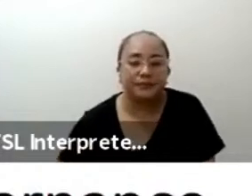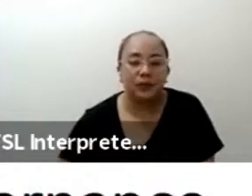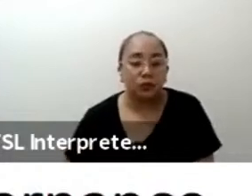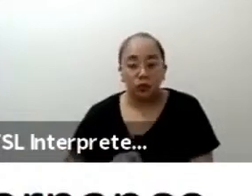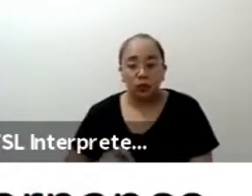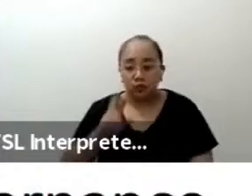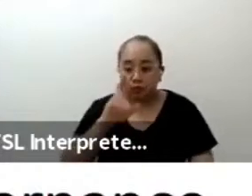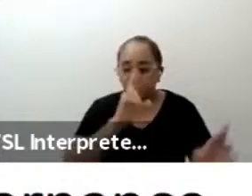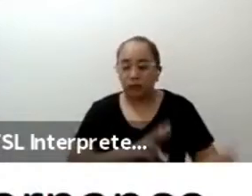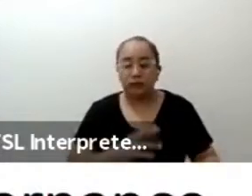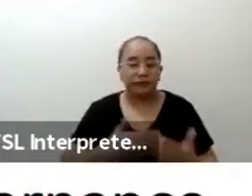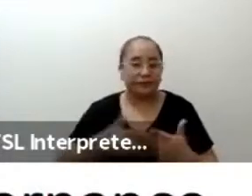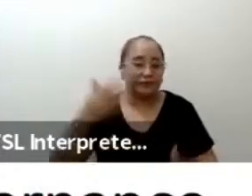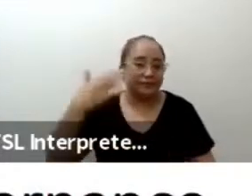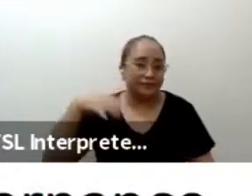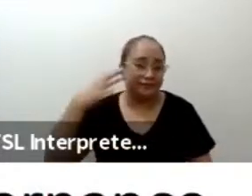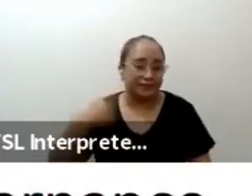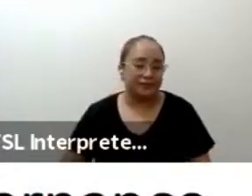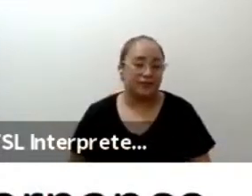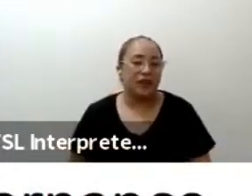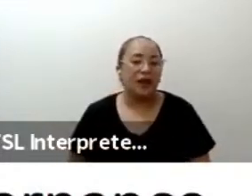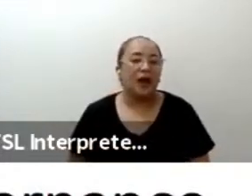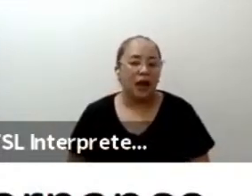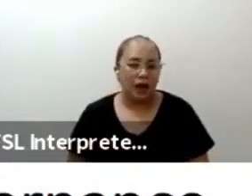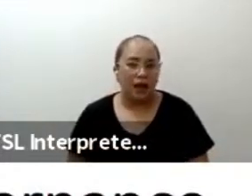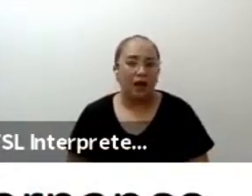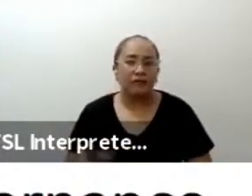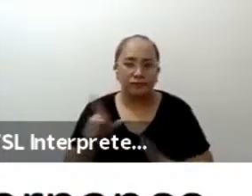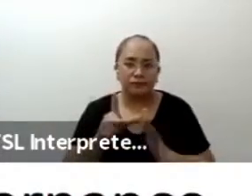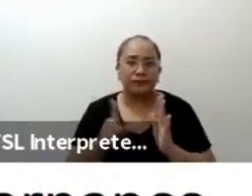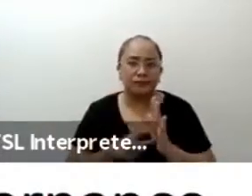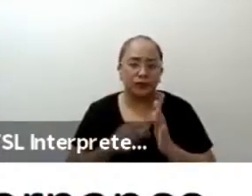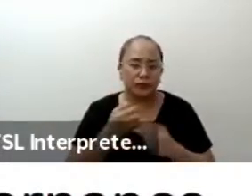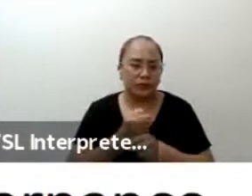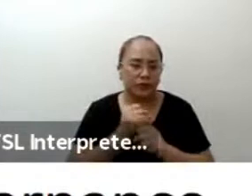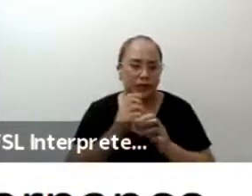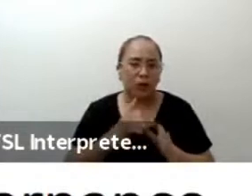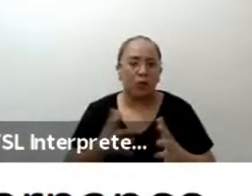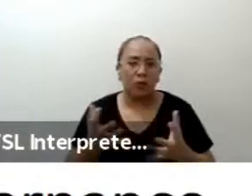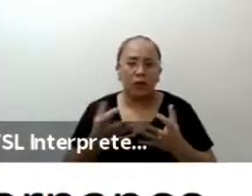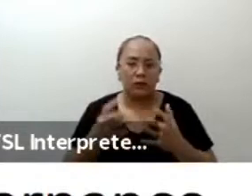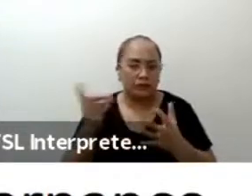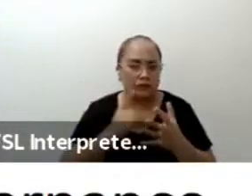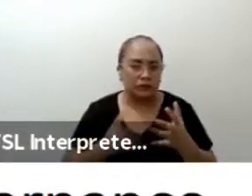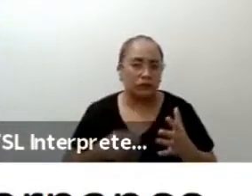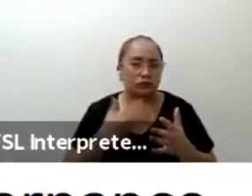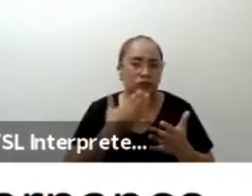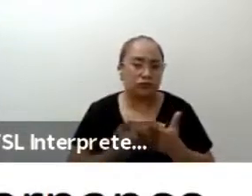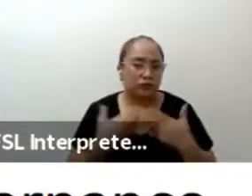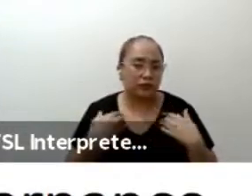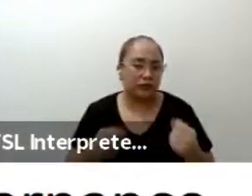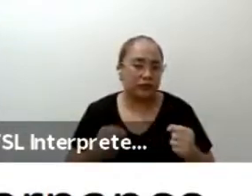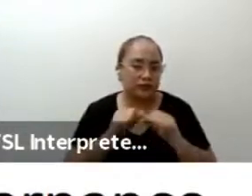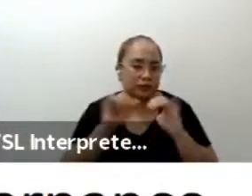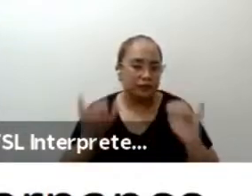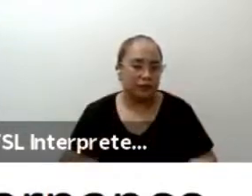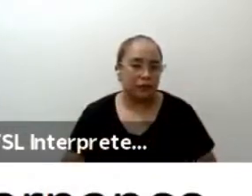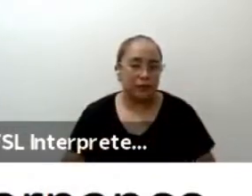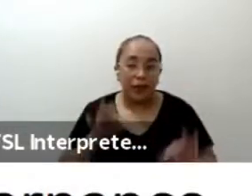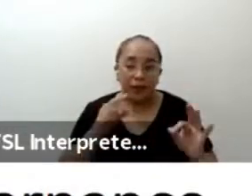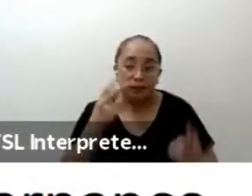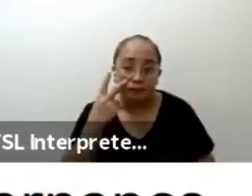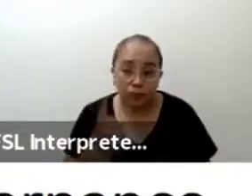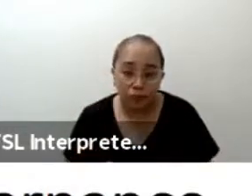our past, our lawmakers actually wanted to design a good health system. And when you look at it